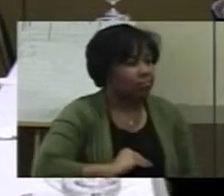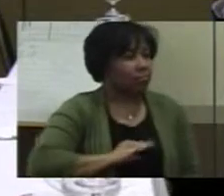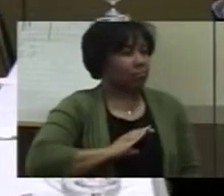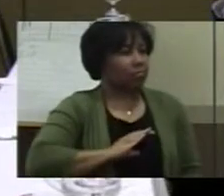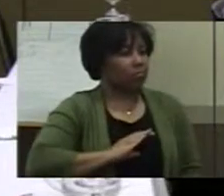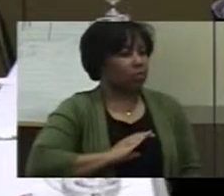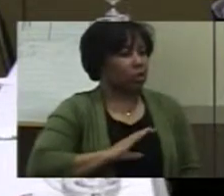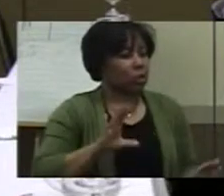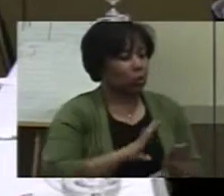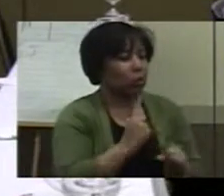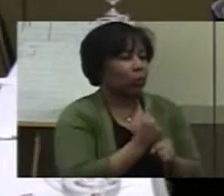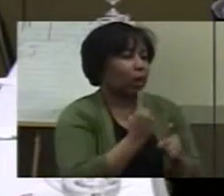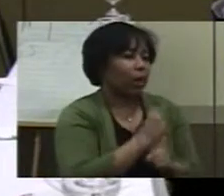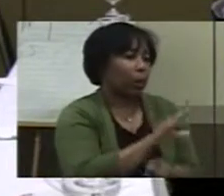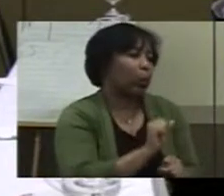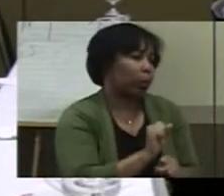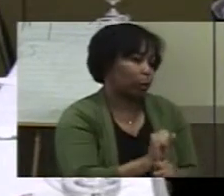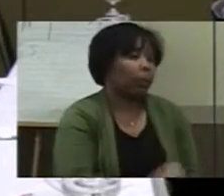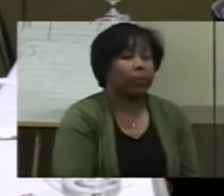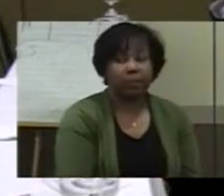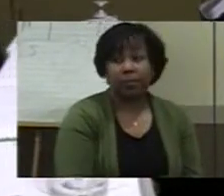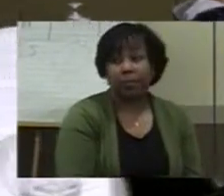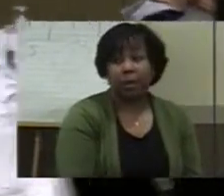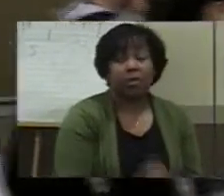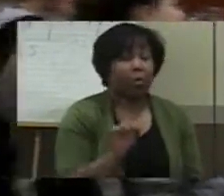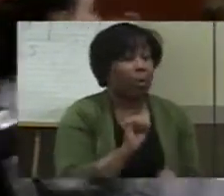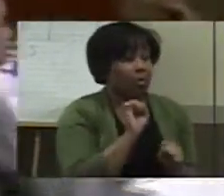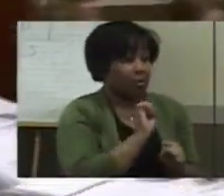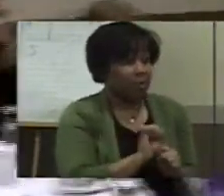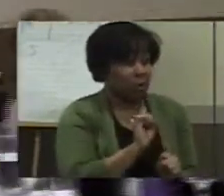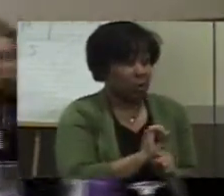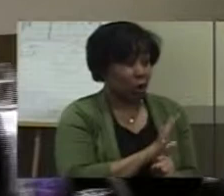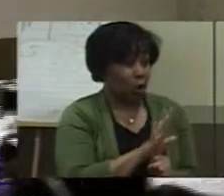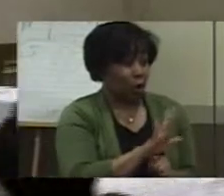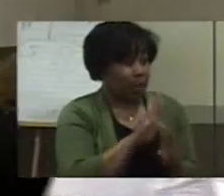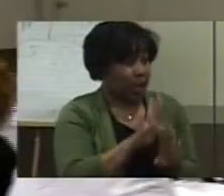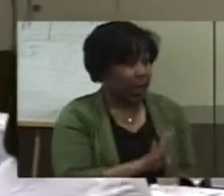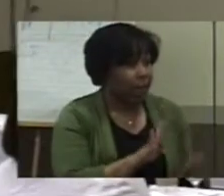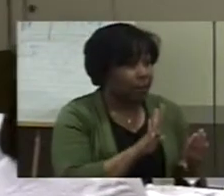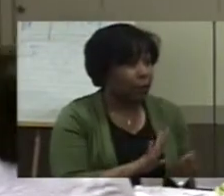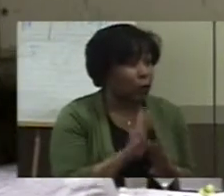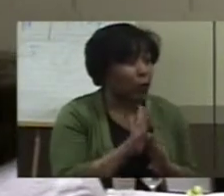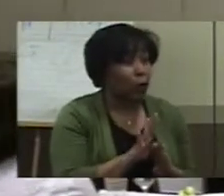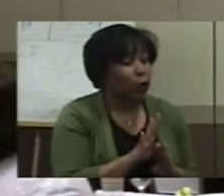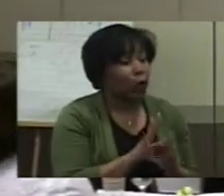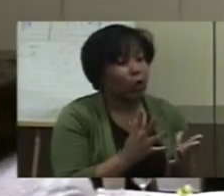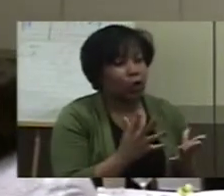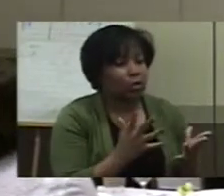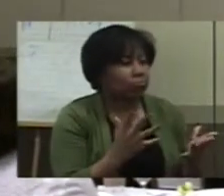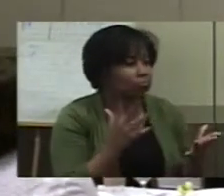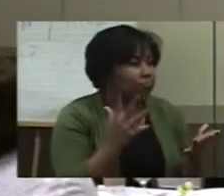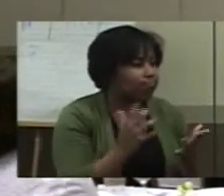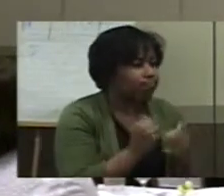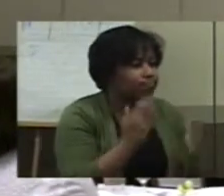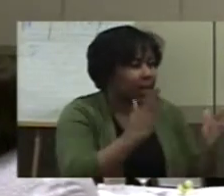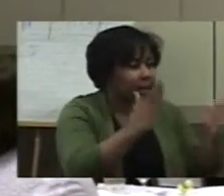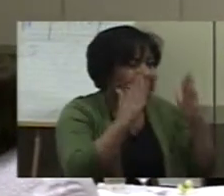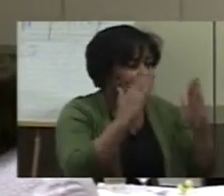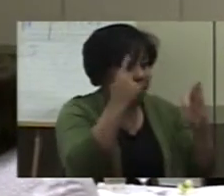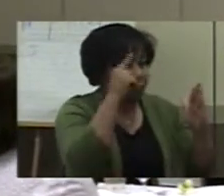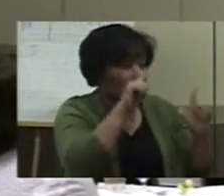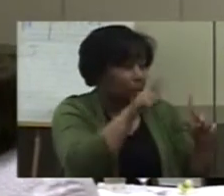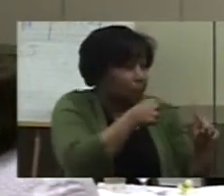she's doing things correctly. Okay, so the function of her behavior is to obtain attention